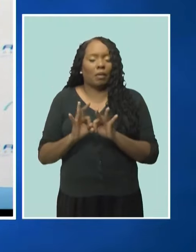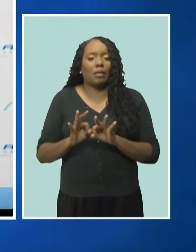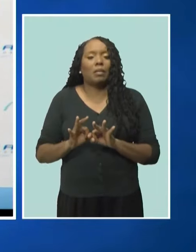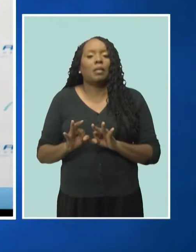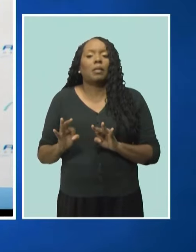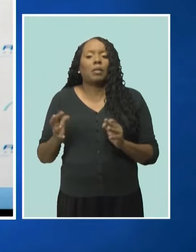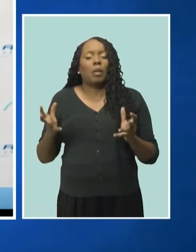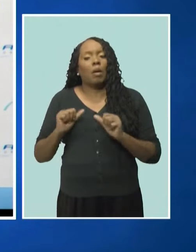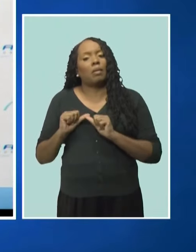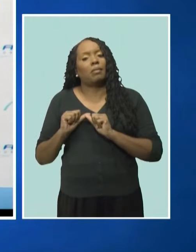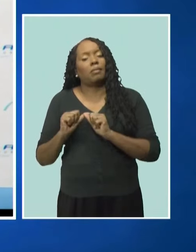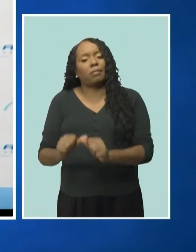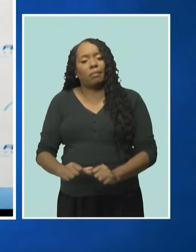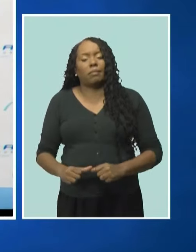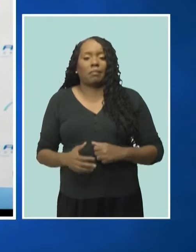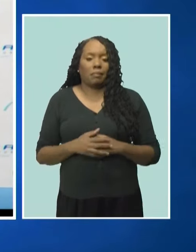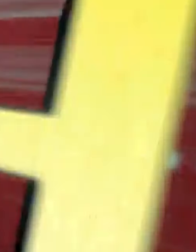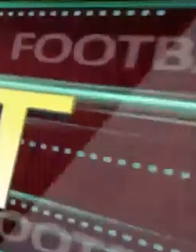that we are trying to achieve.